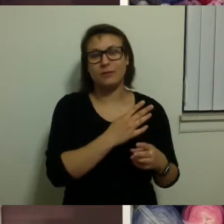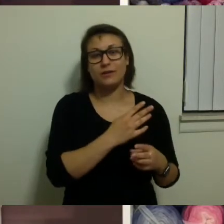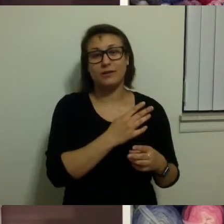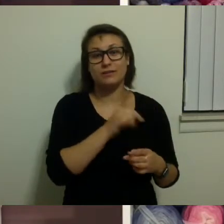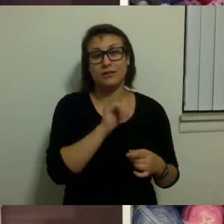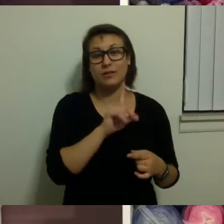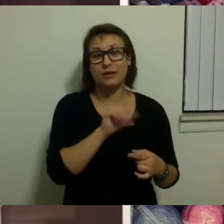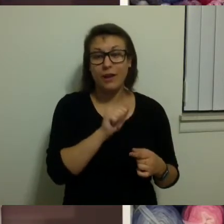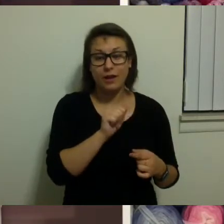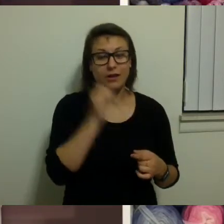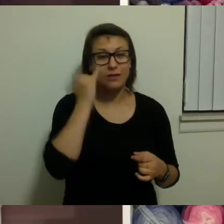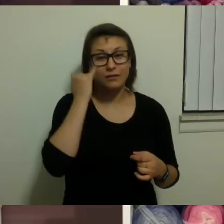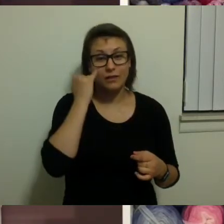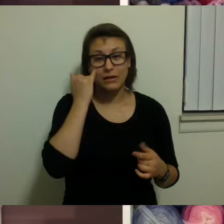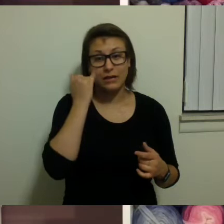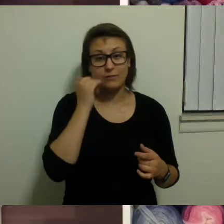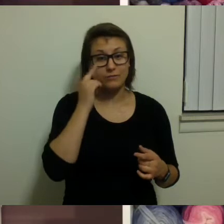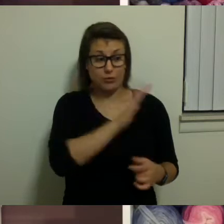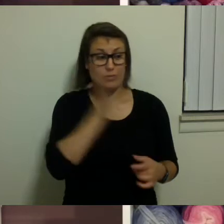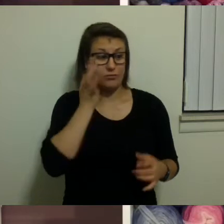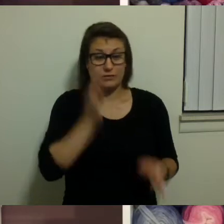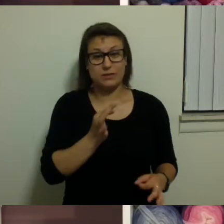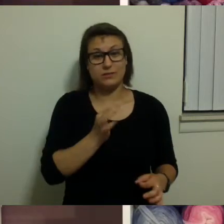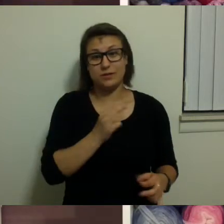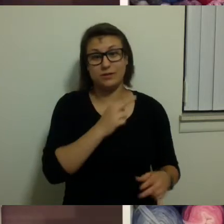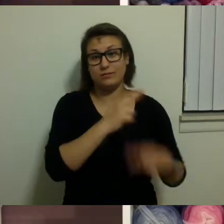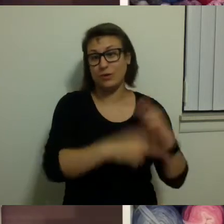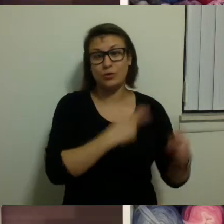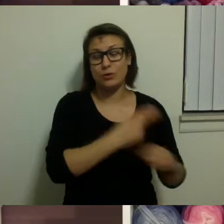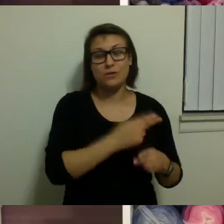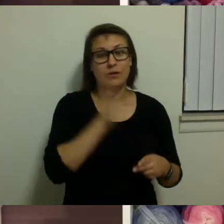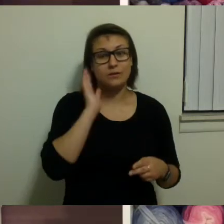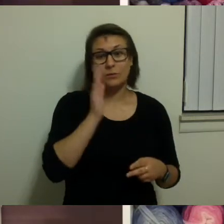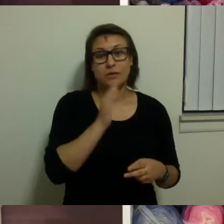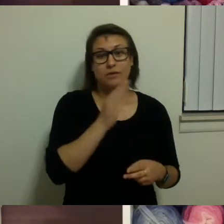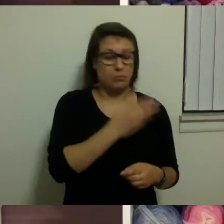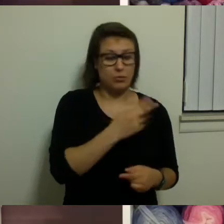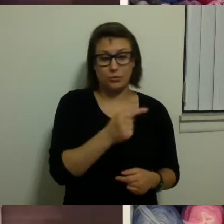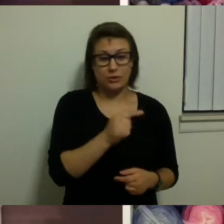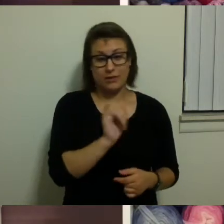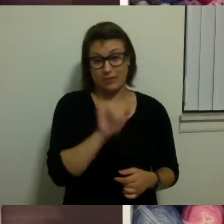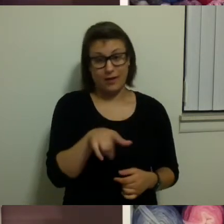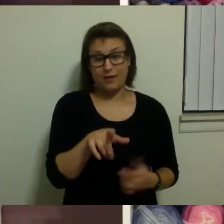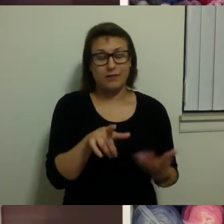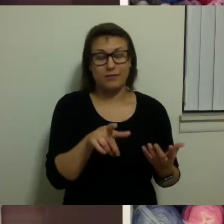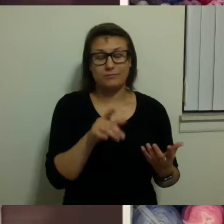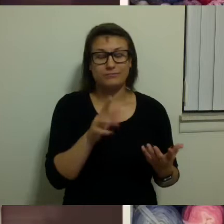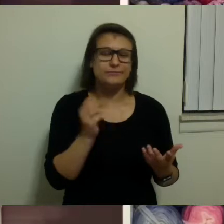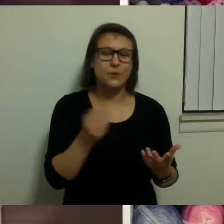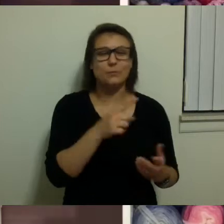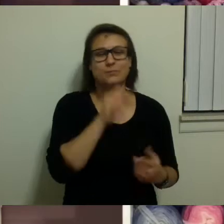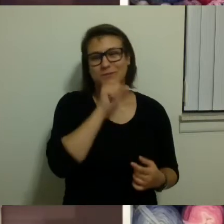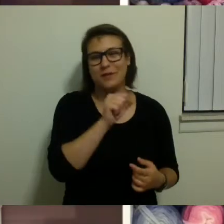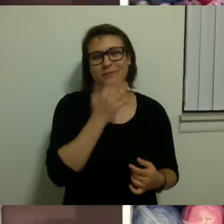Lydia, the entire universe would look like that if Lydia had anything to say about it. So she loves the